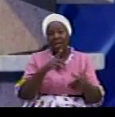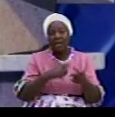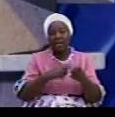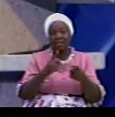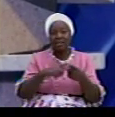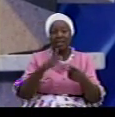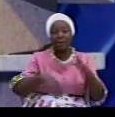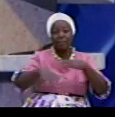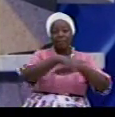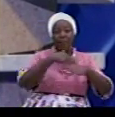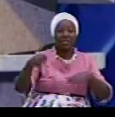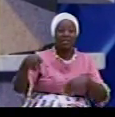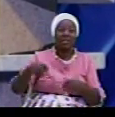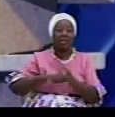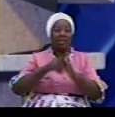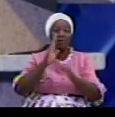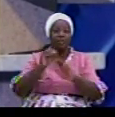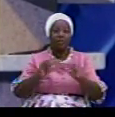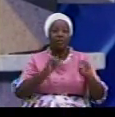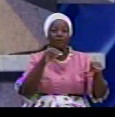in your hand. And